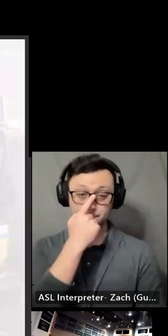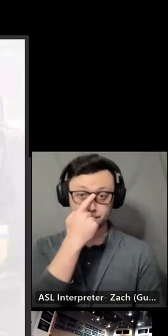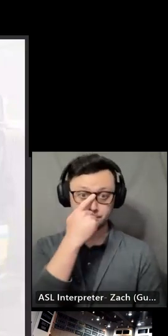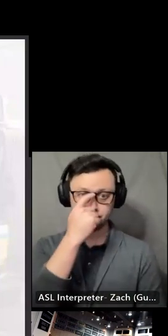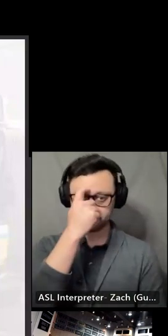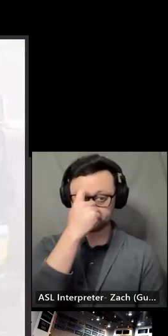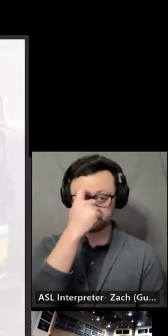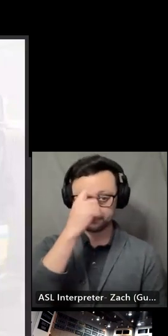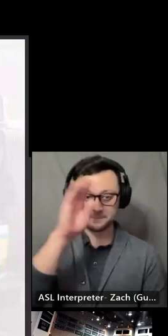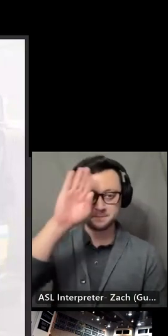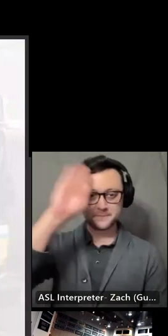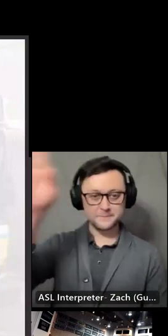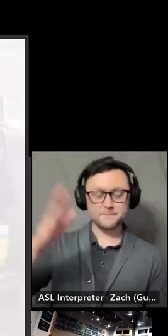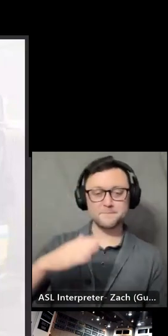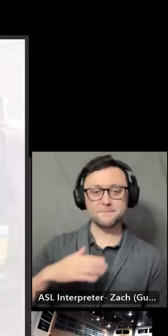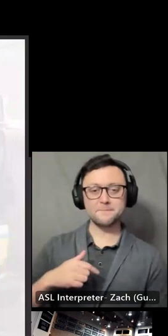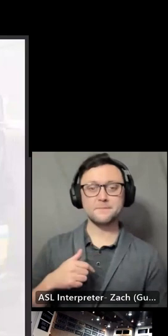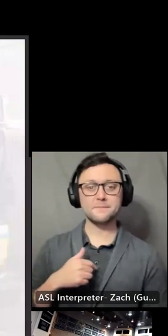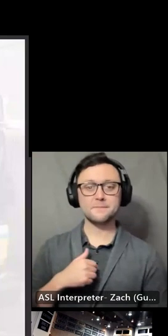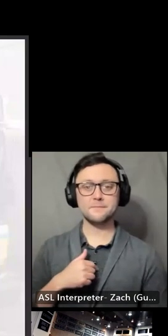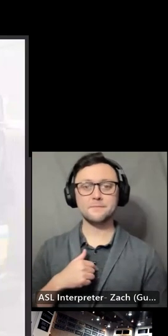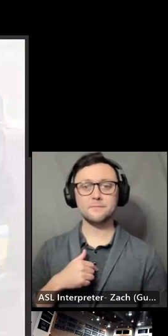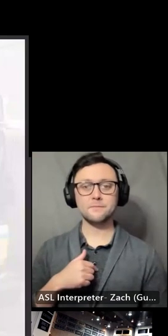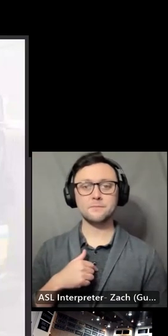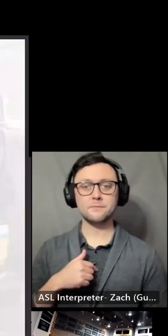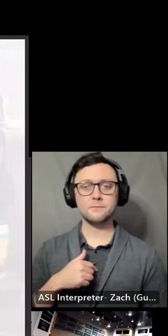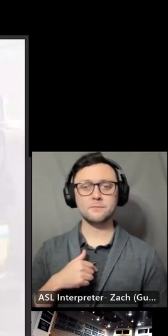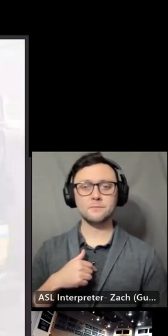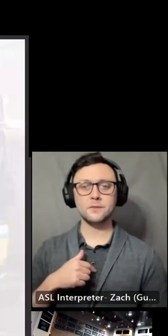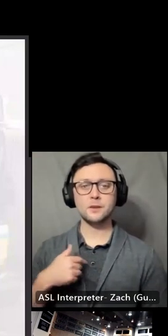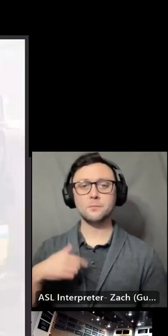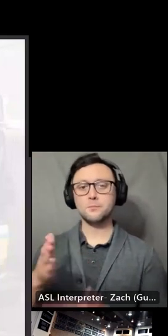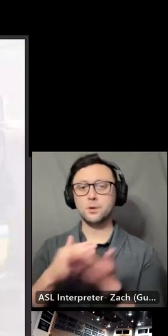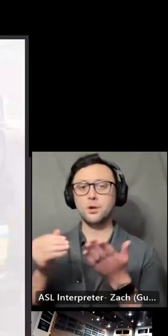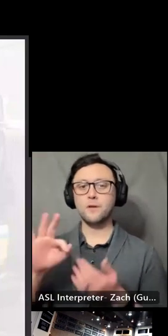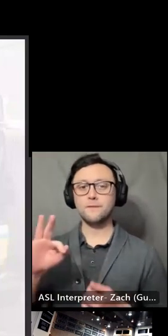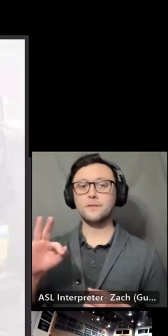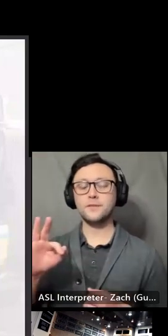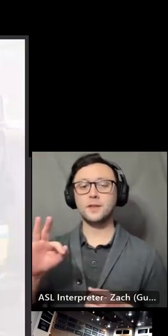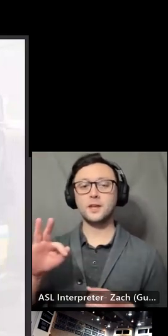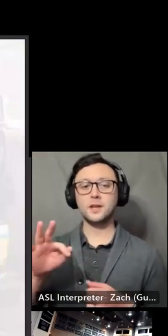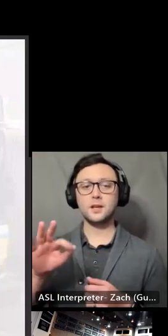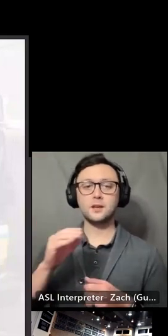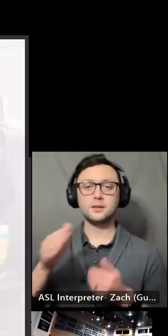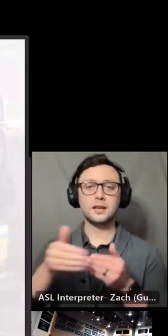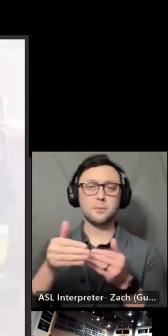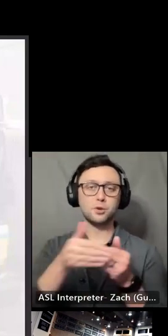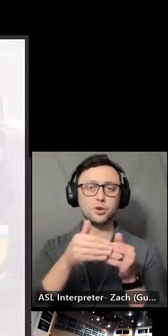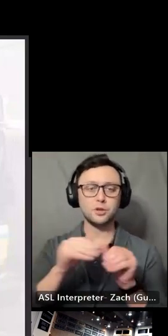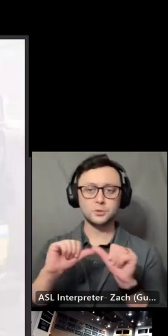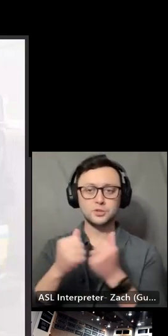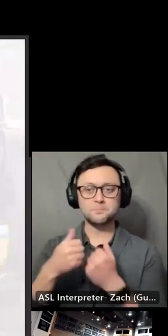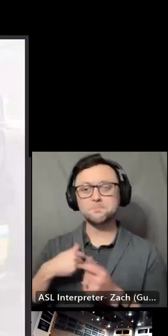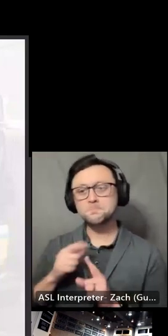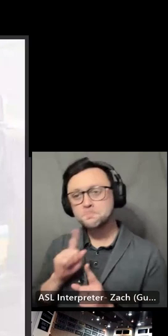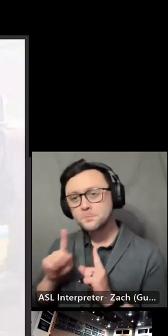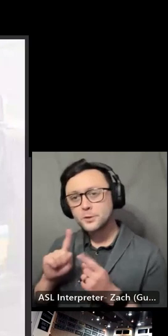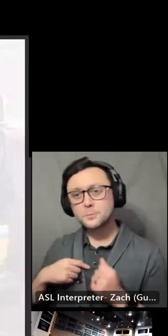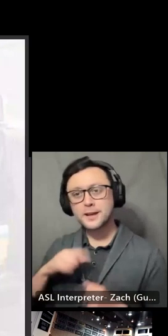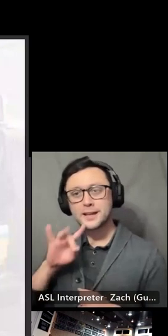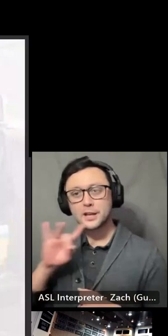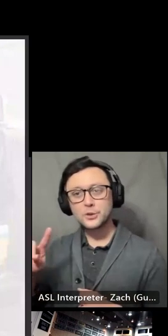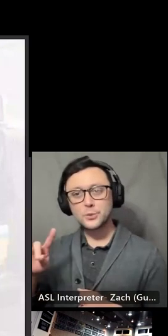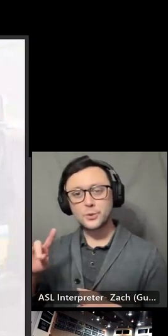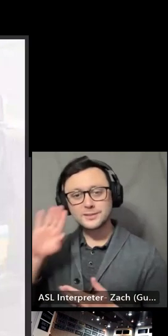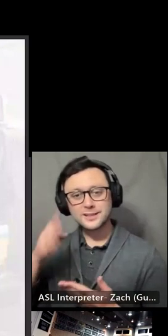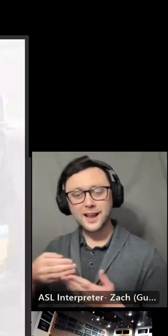Hi, my name is David Vitale Wolf. I'm part of the Stony Brook Neighborhood Association. So I was talking to my 8-year-old son about this. We were walking by the